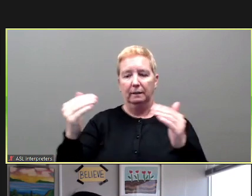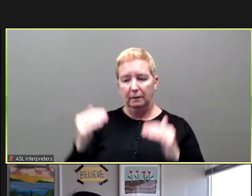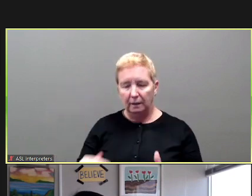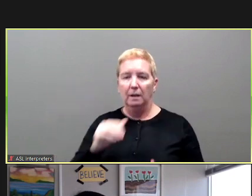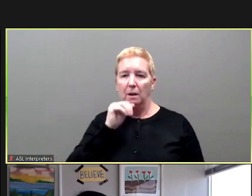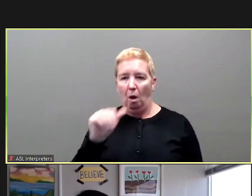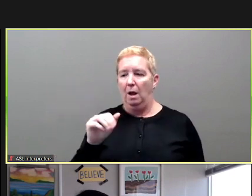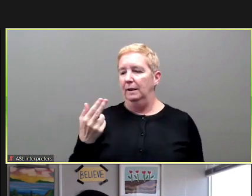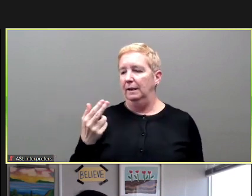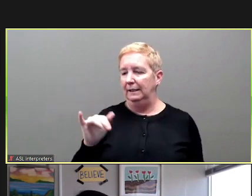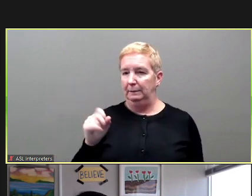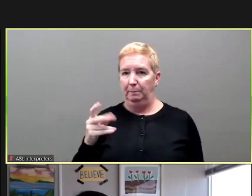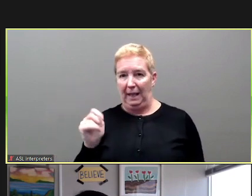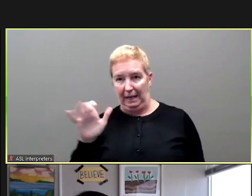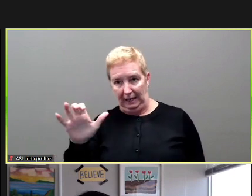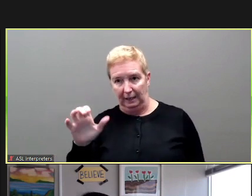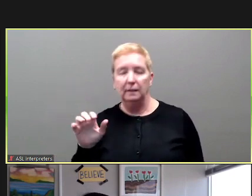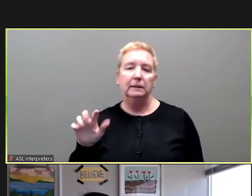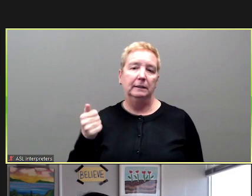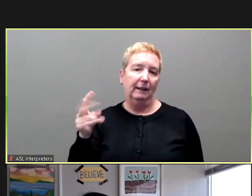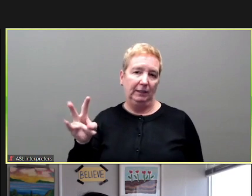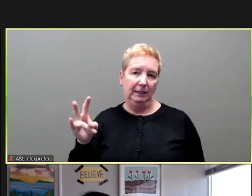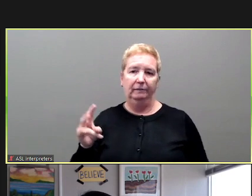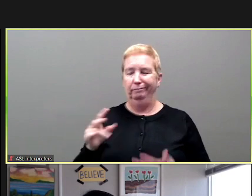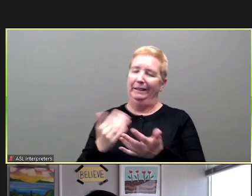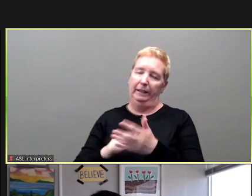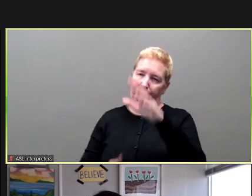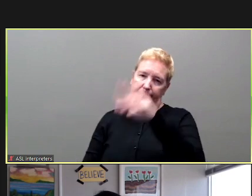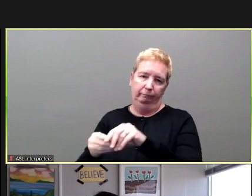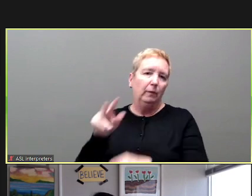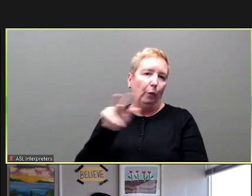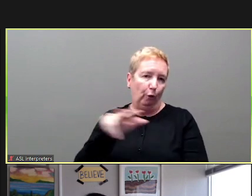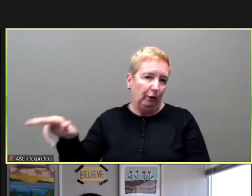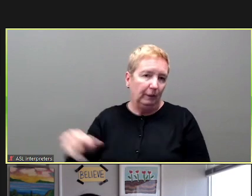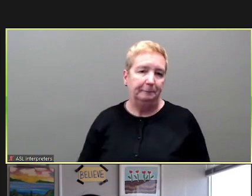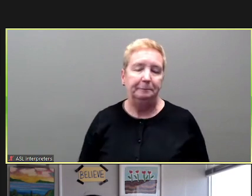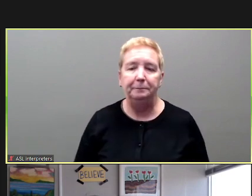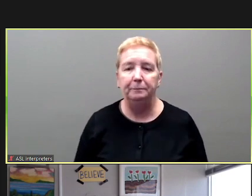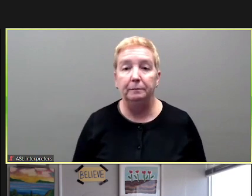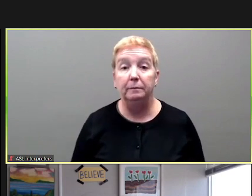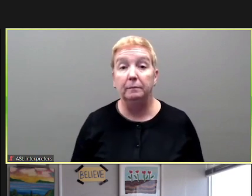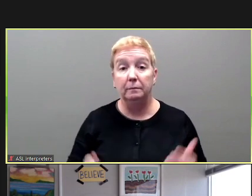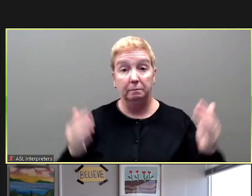for a state total, once again, of 33. Next slide.